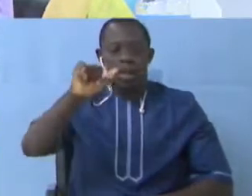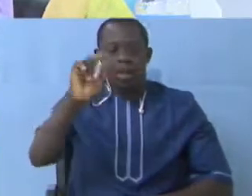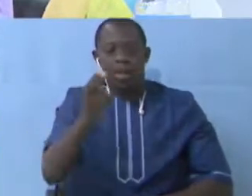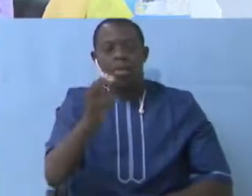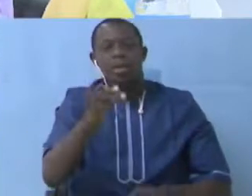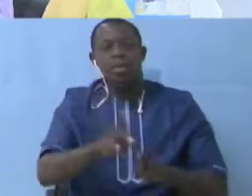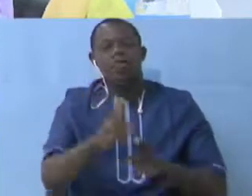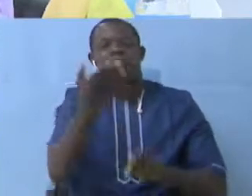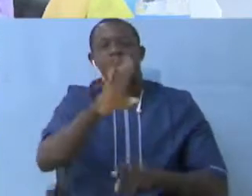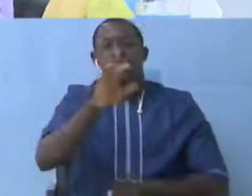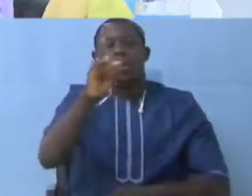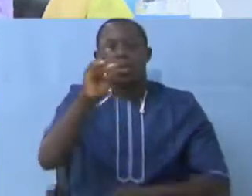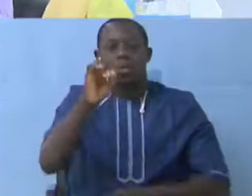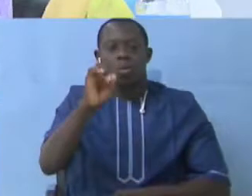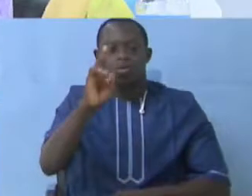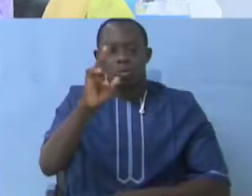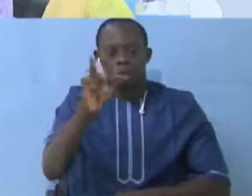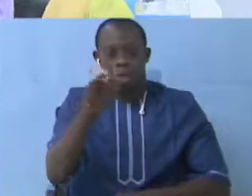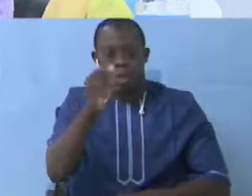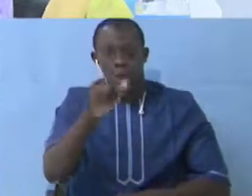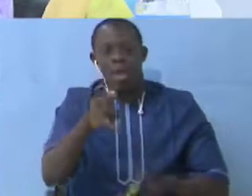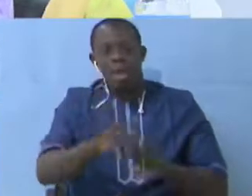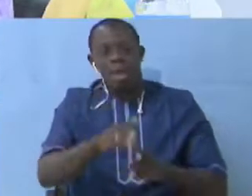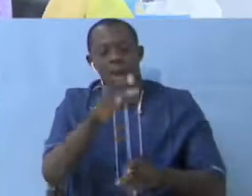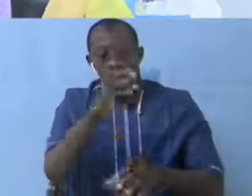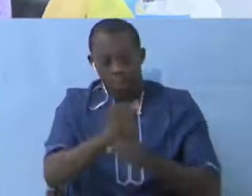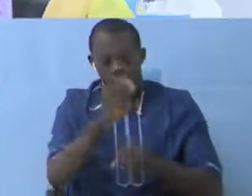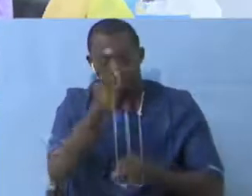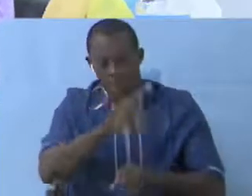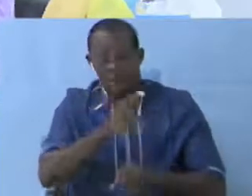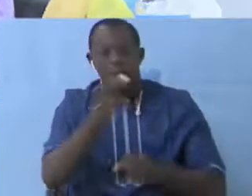him out until when they heard that